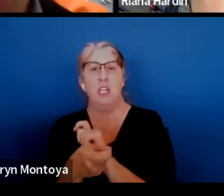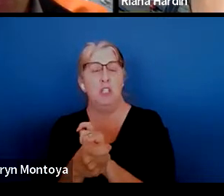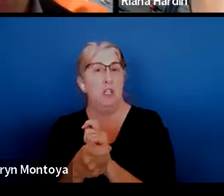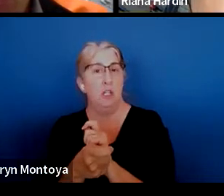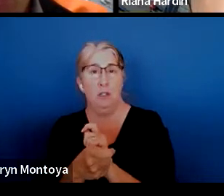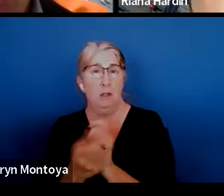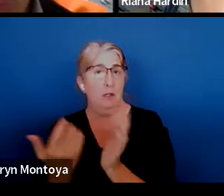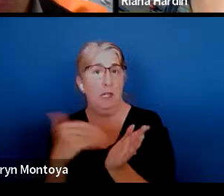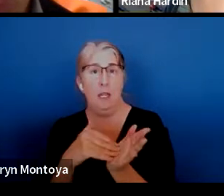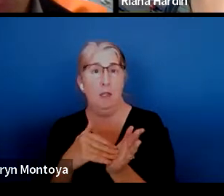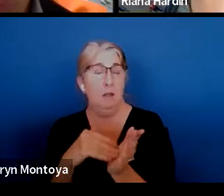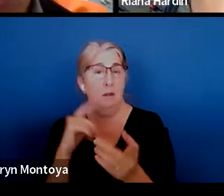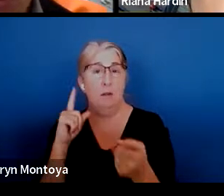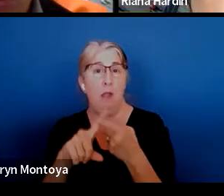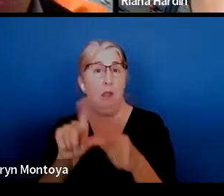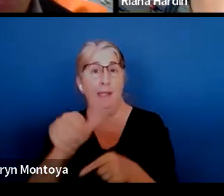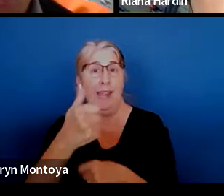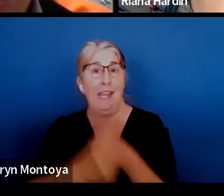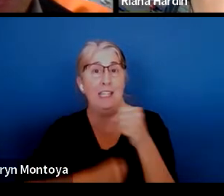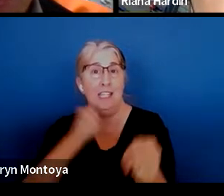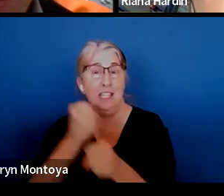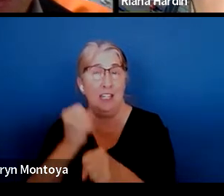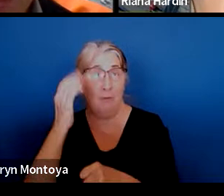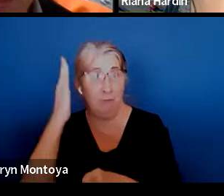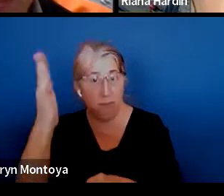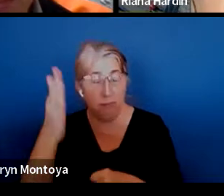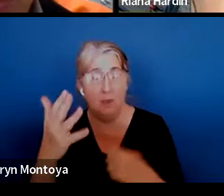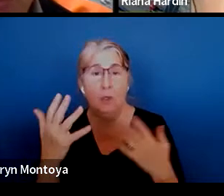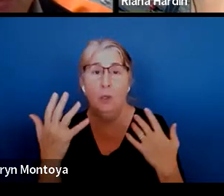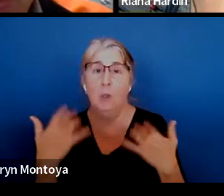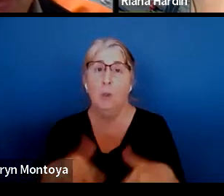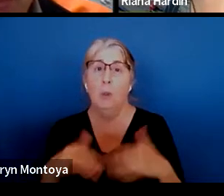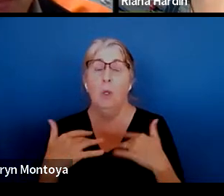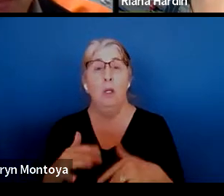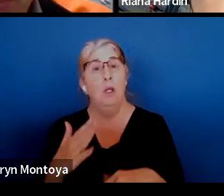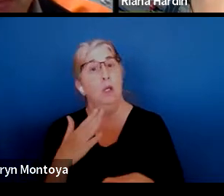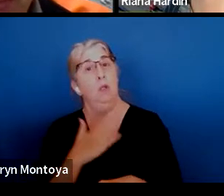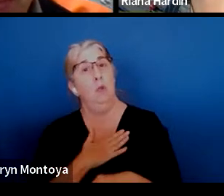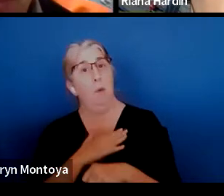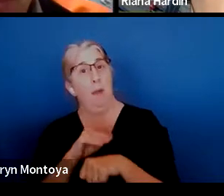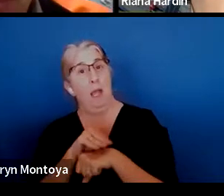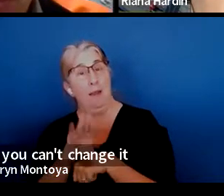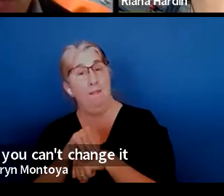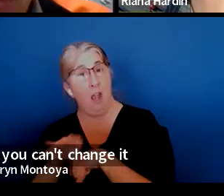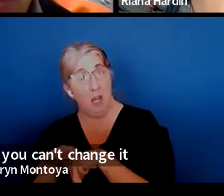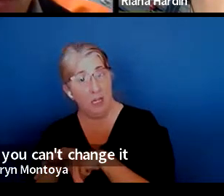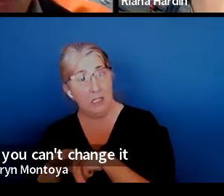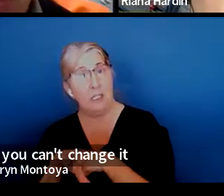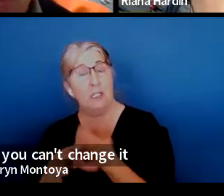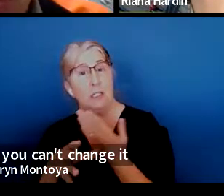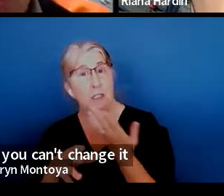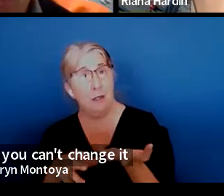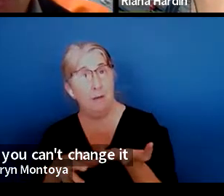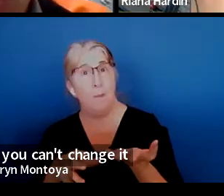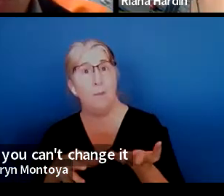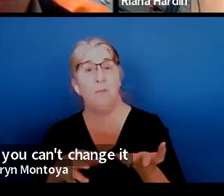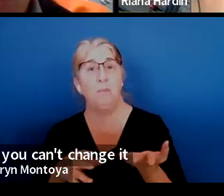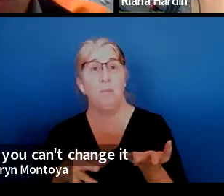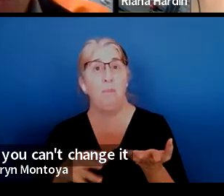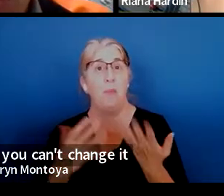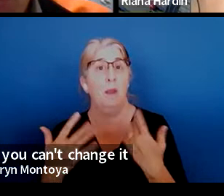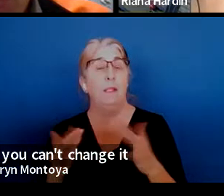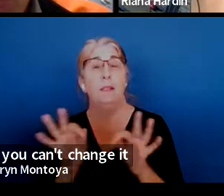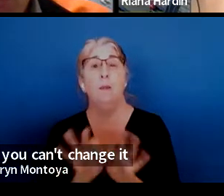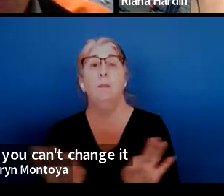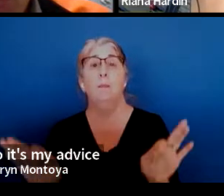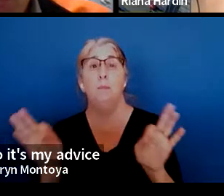years. So it's my advice that it's really